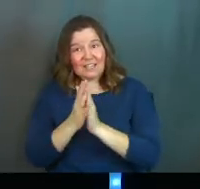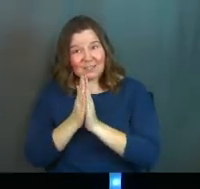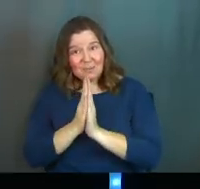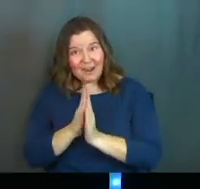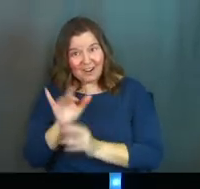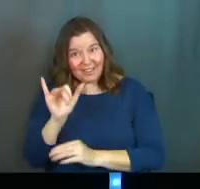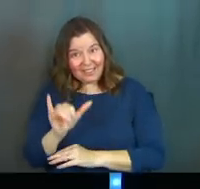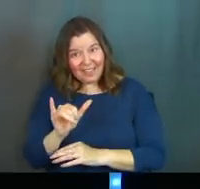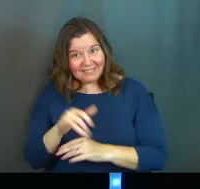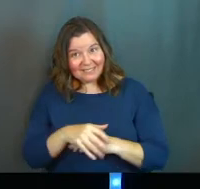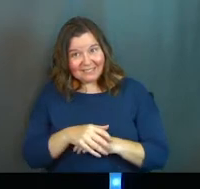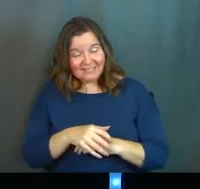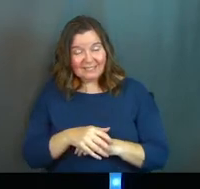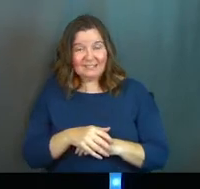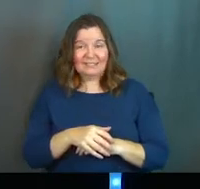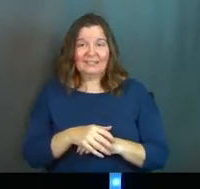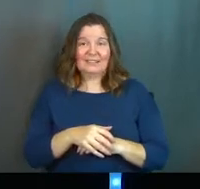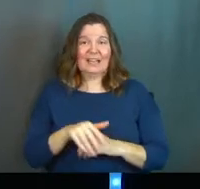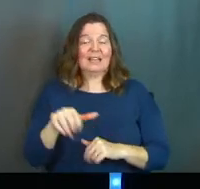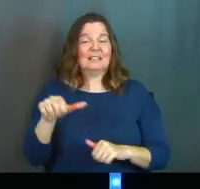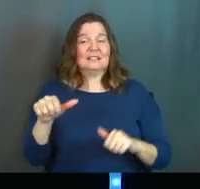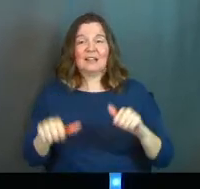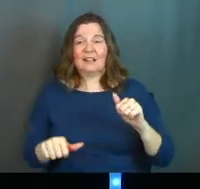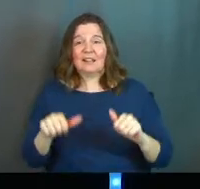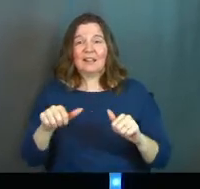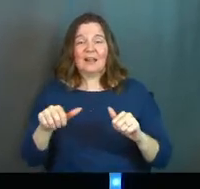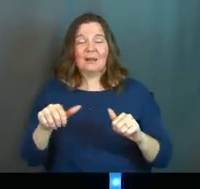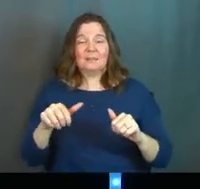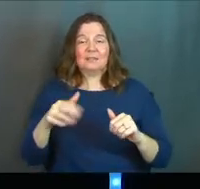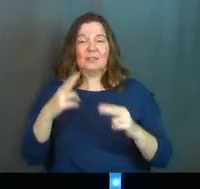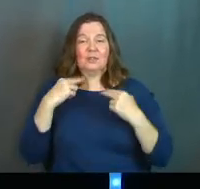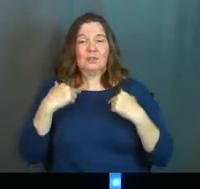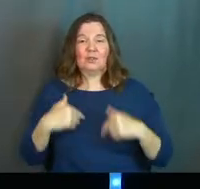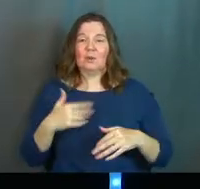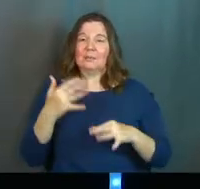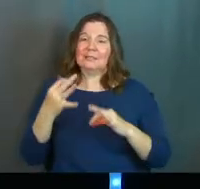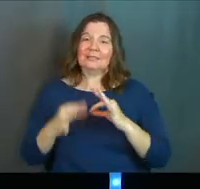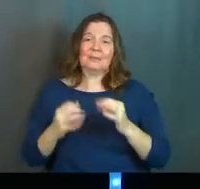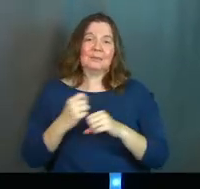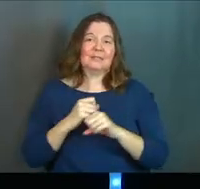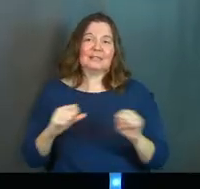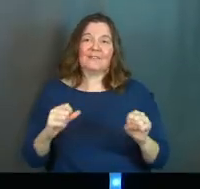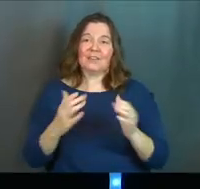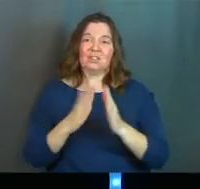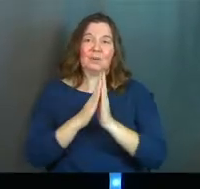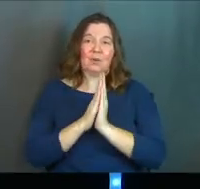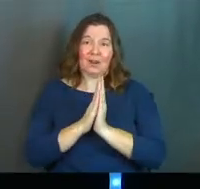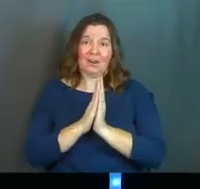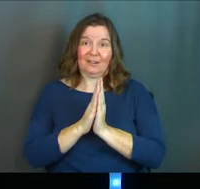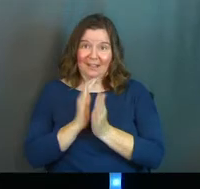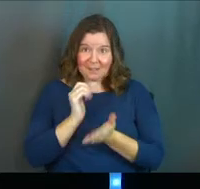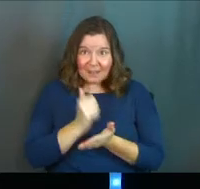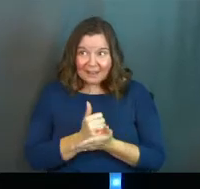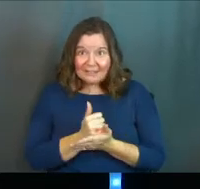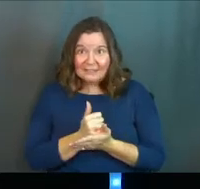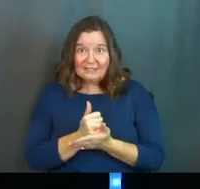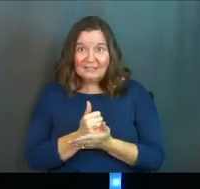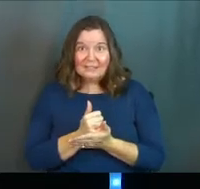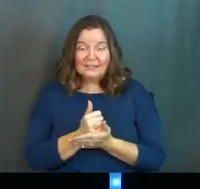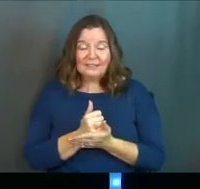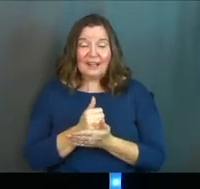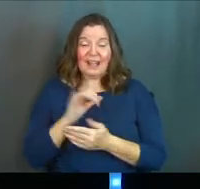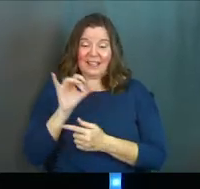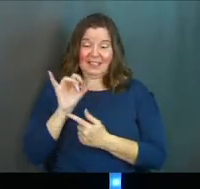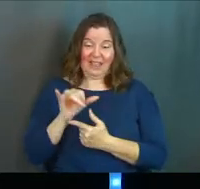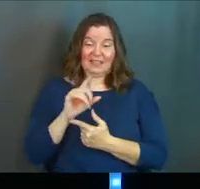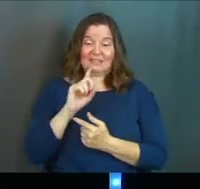prayer? It's a clumsy, human, simple salvation prayer. Amen?